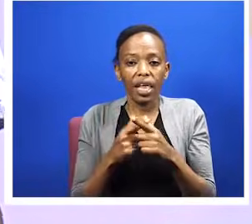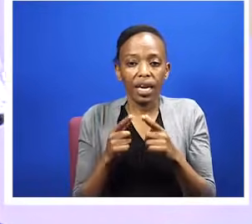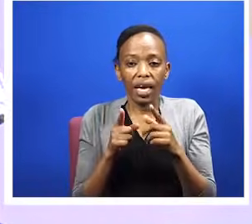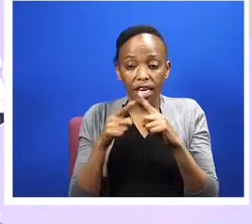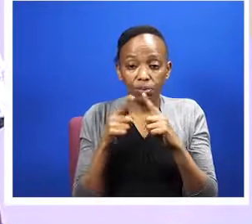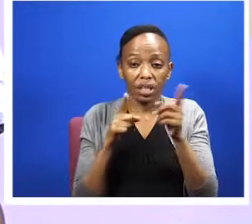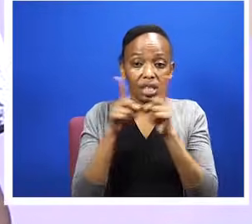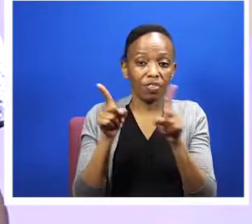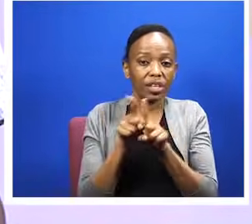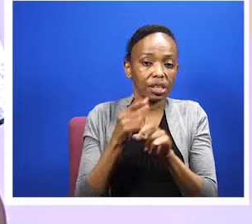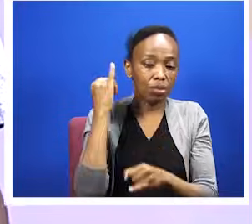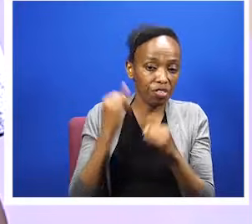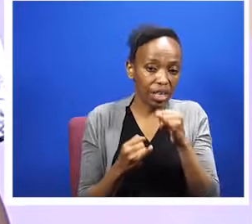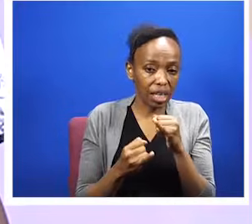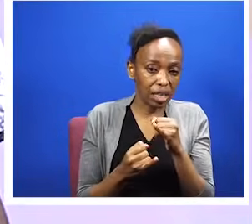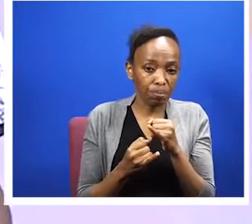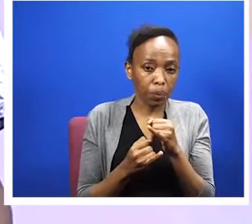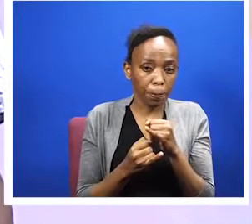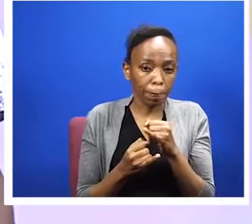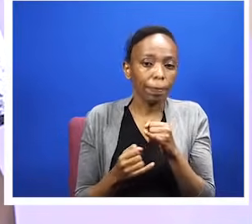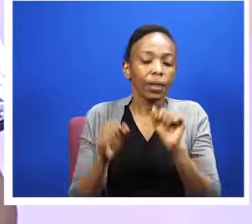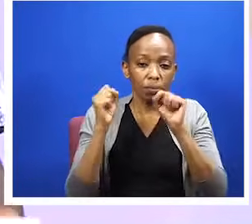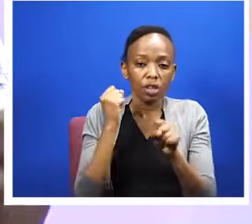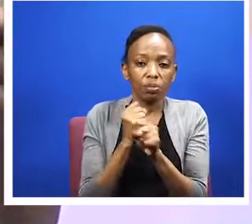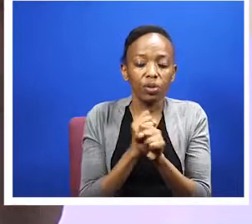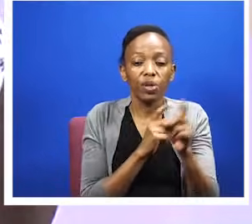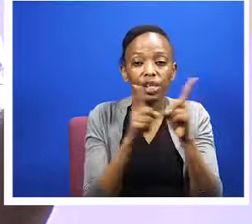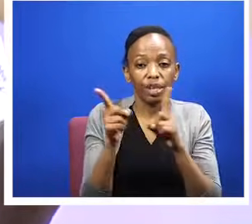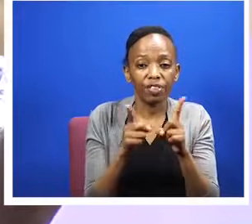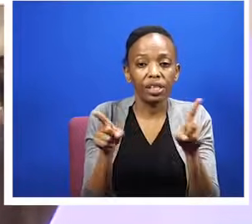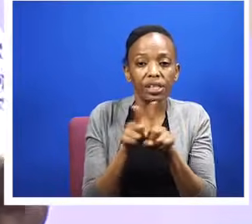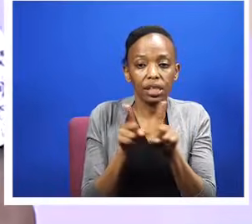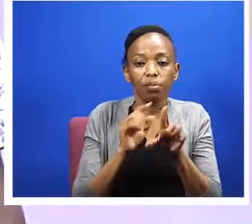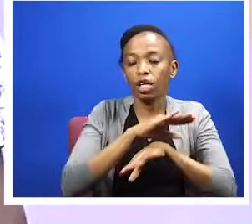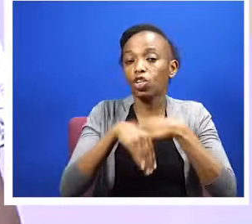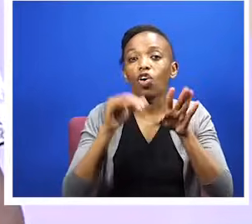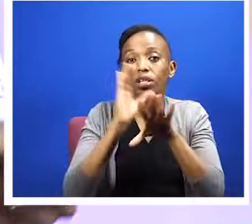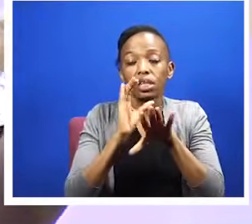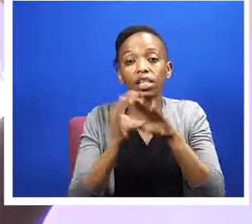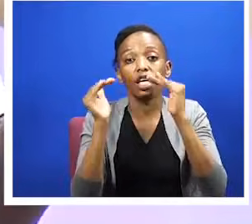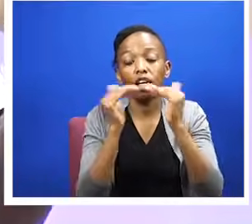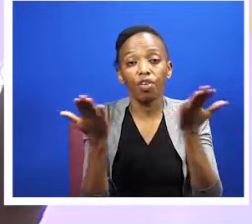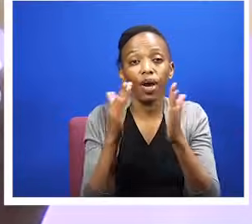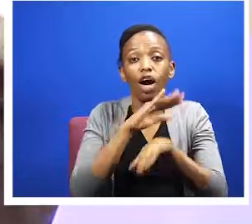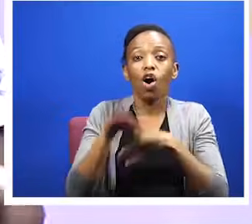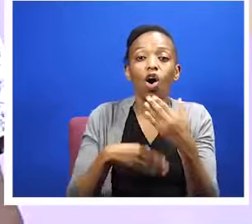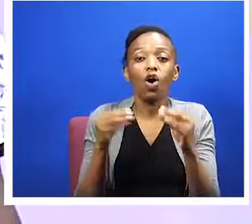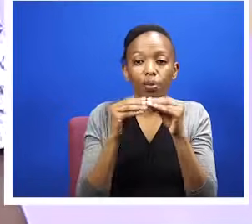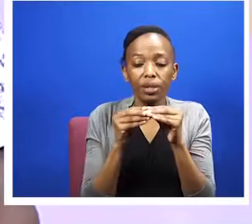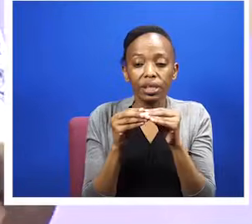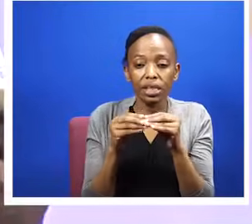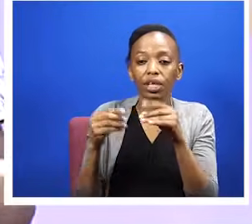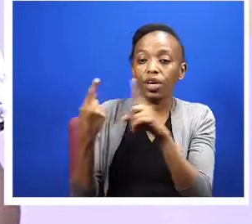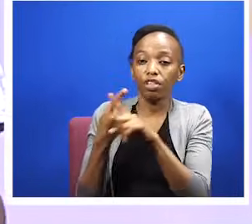And of course, finally, but not least, we can do the safari at the whole church level, where all of us meet in our local